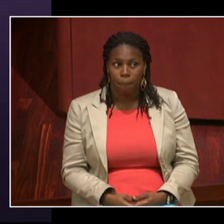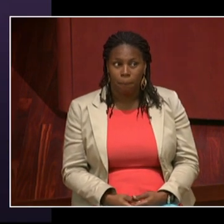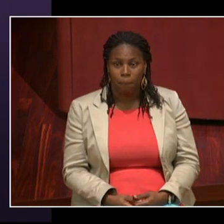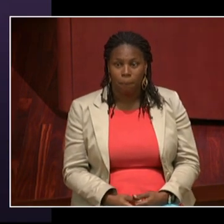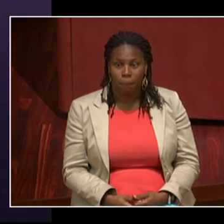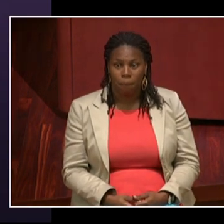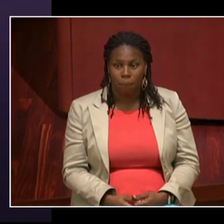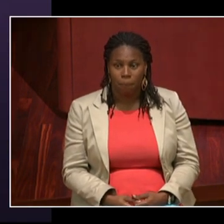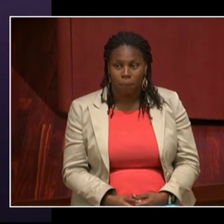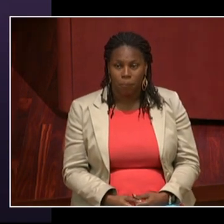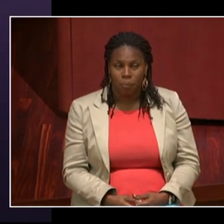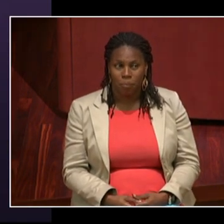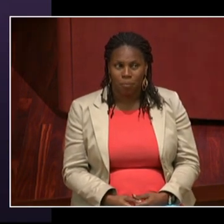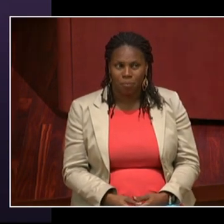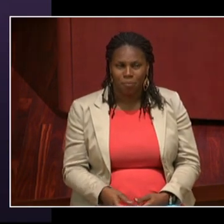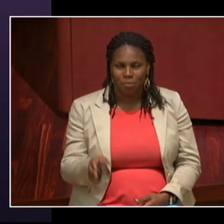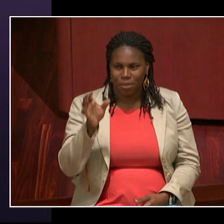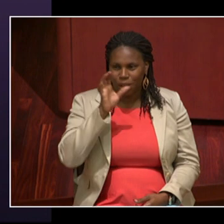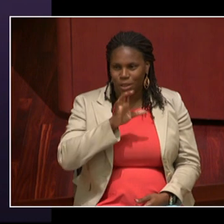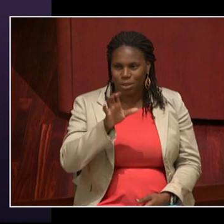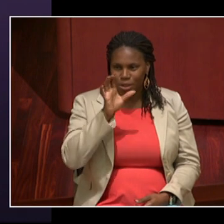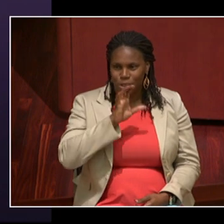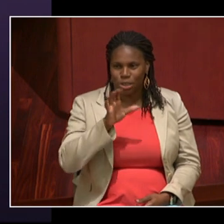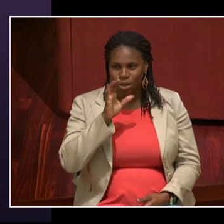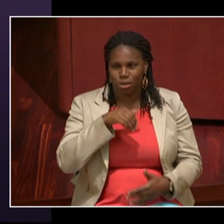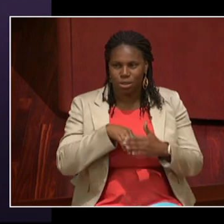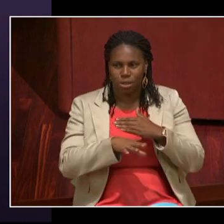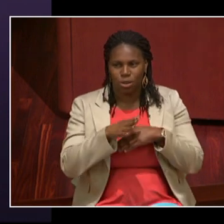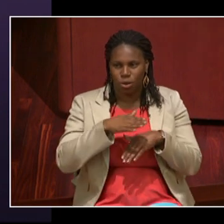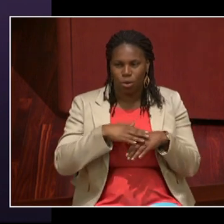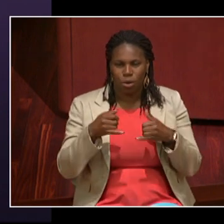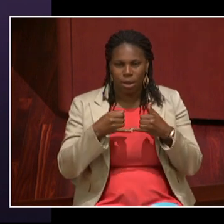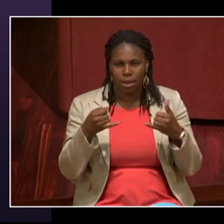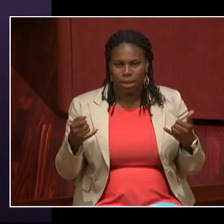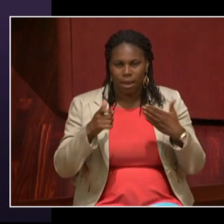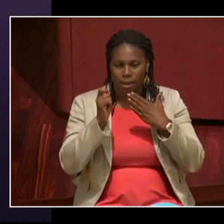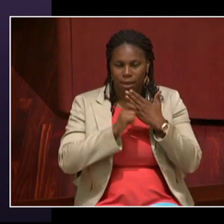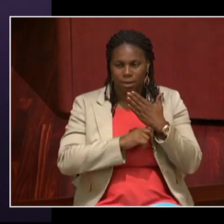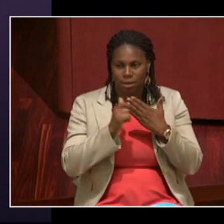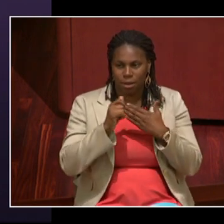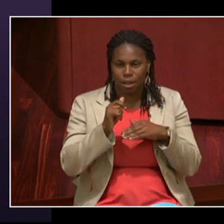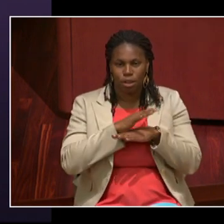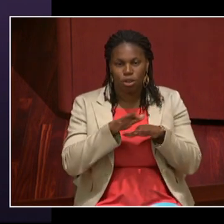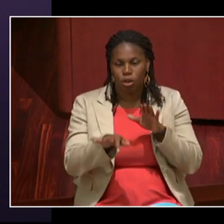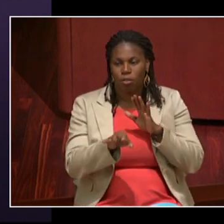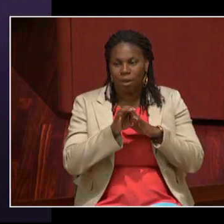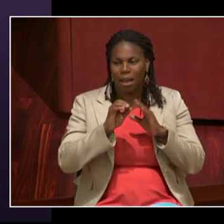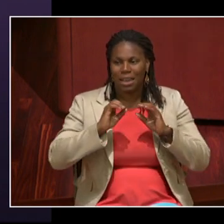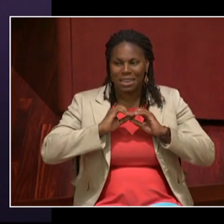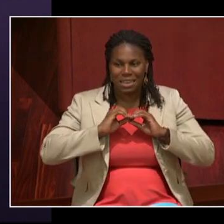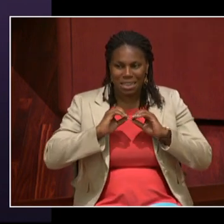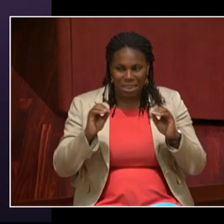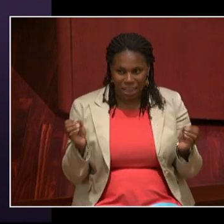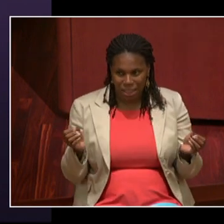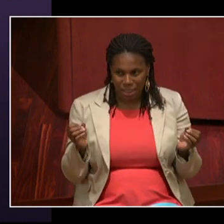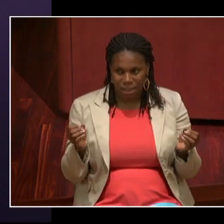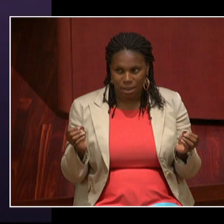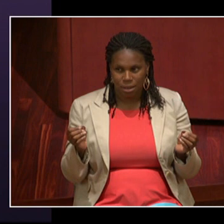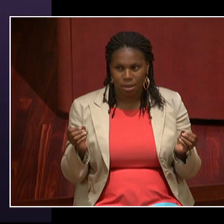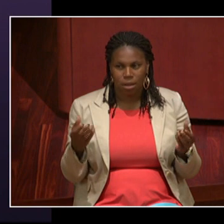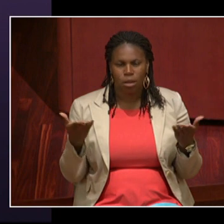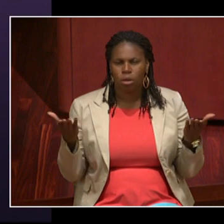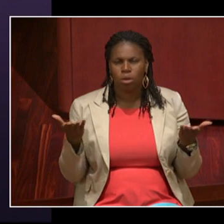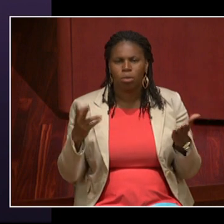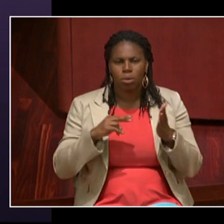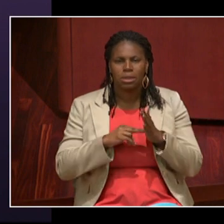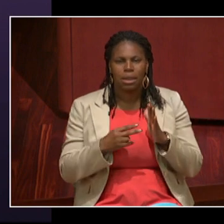So, you've searched in the online catalog and you don't find anything. You don't find any matches to the person that you're wanting. What does that